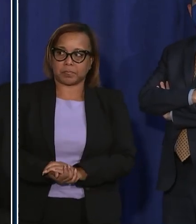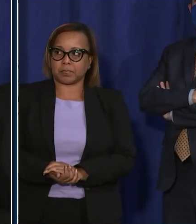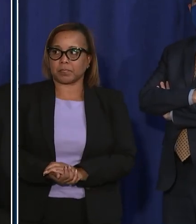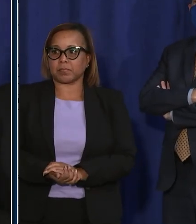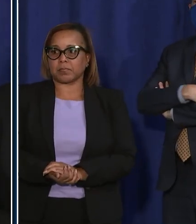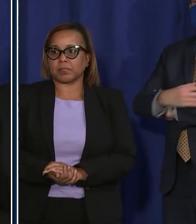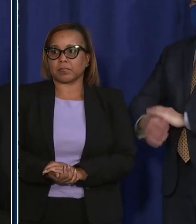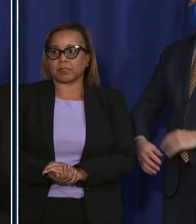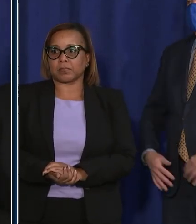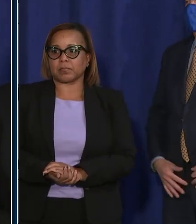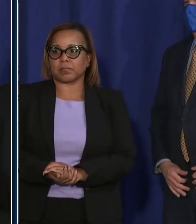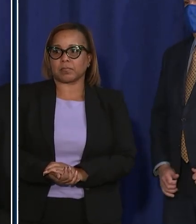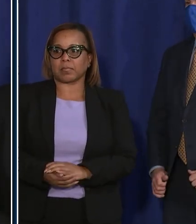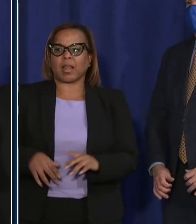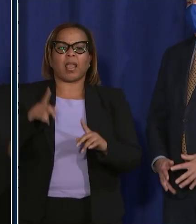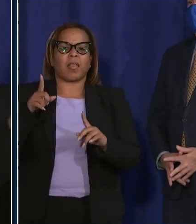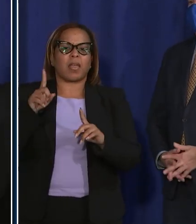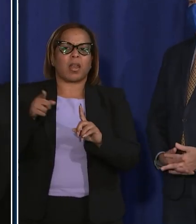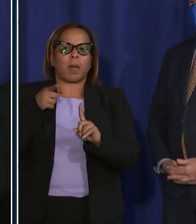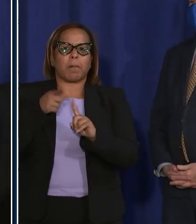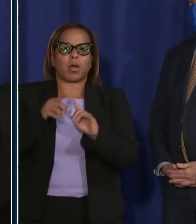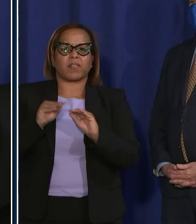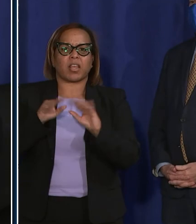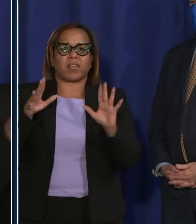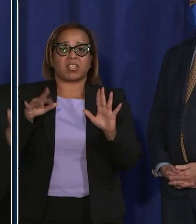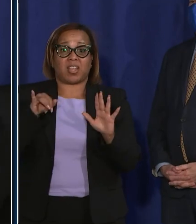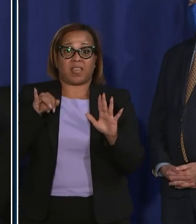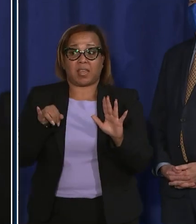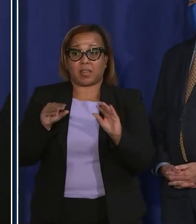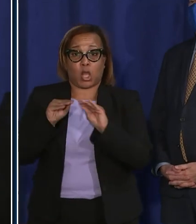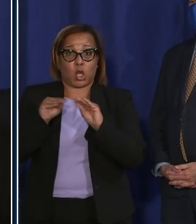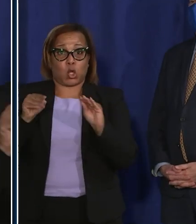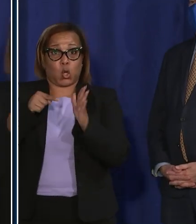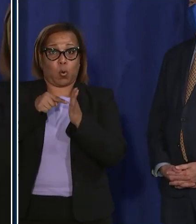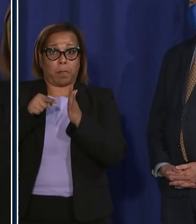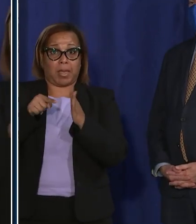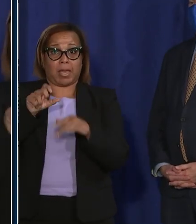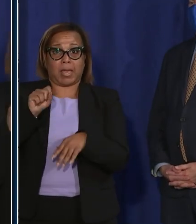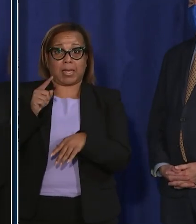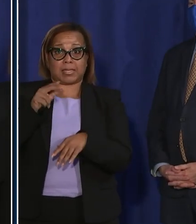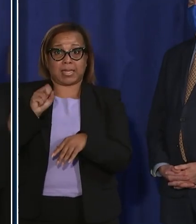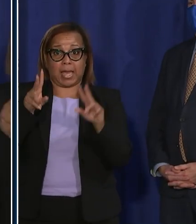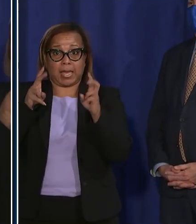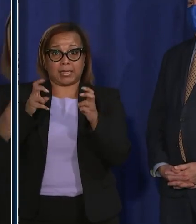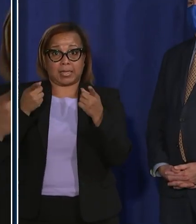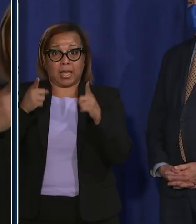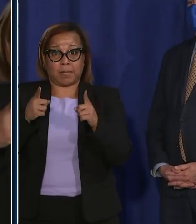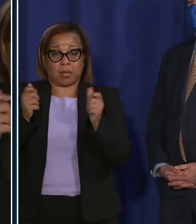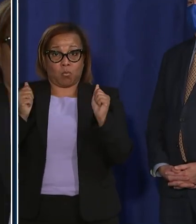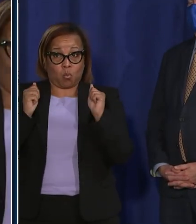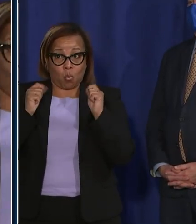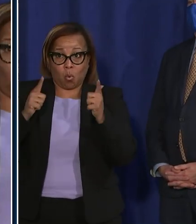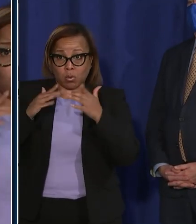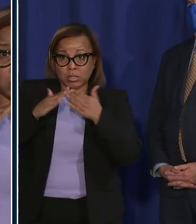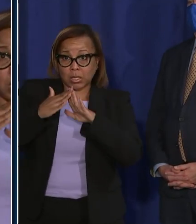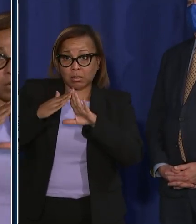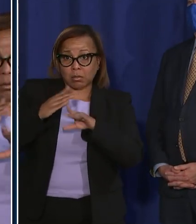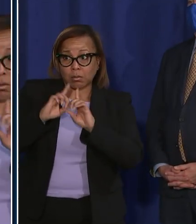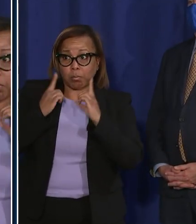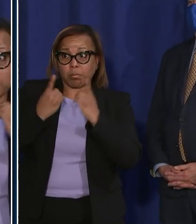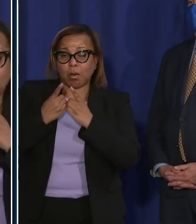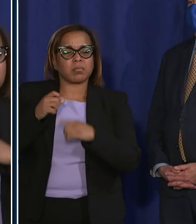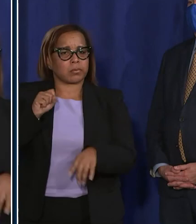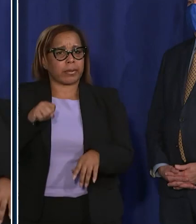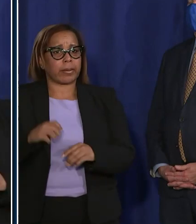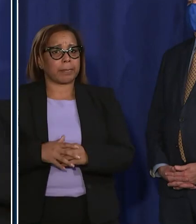Give us a second. Say again. Point of clarification too, is this no pay status happening in all city departments where people are?